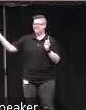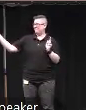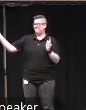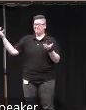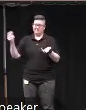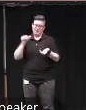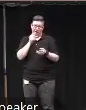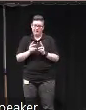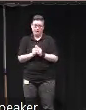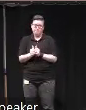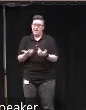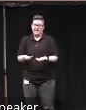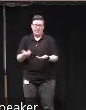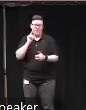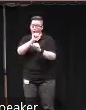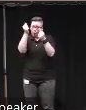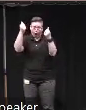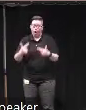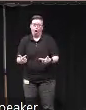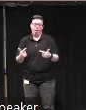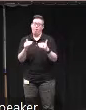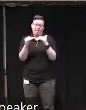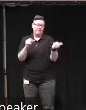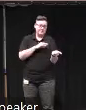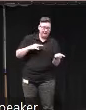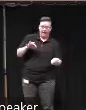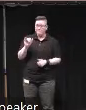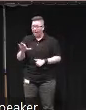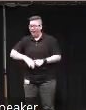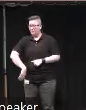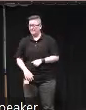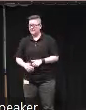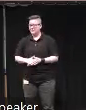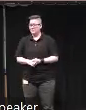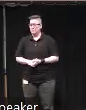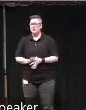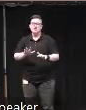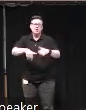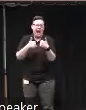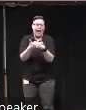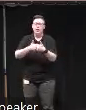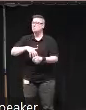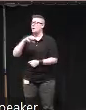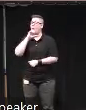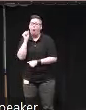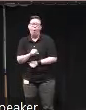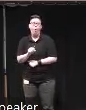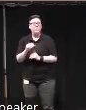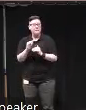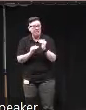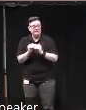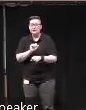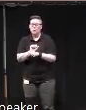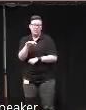of faculty. Challenging and outdated work environment, particularly our building.